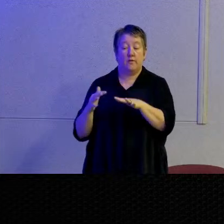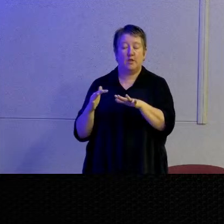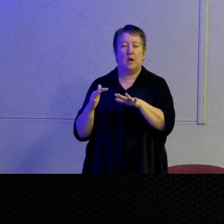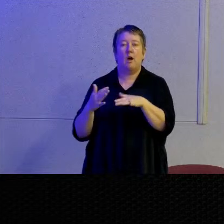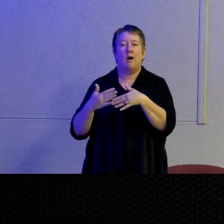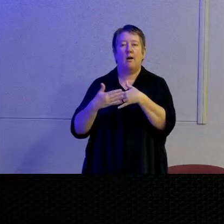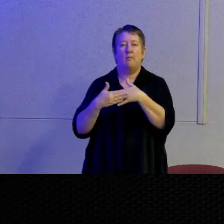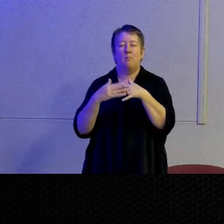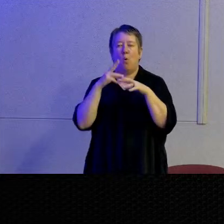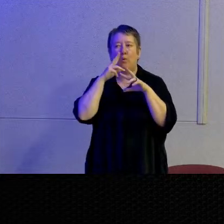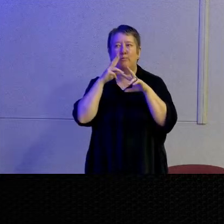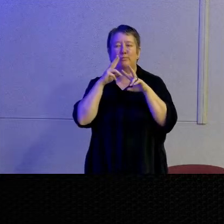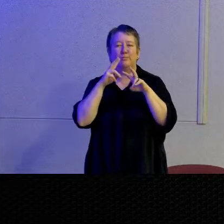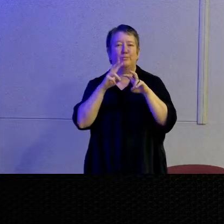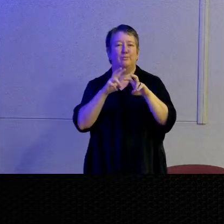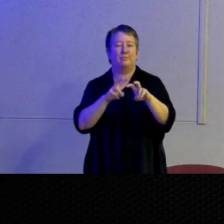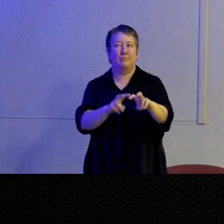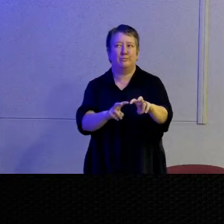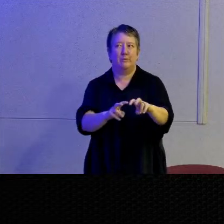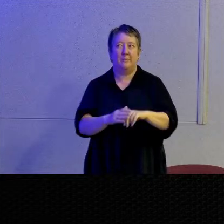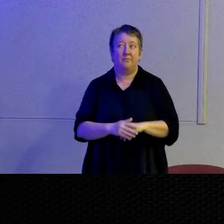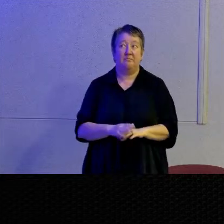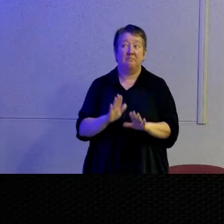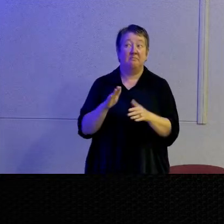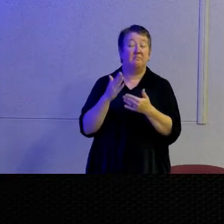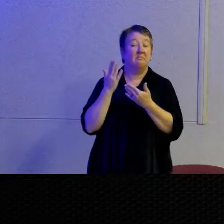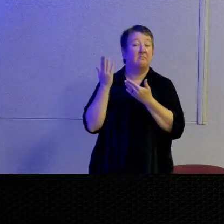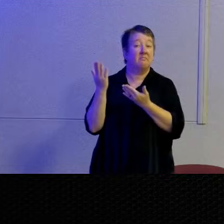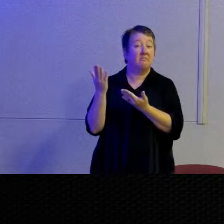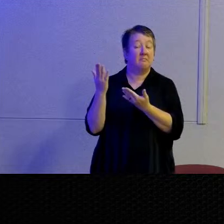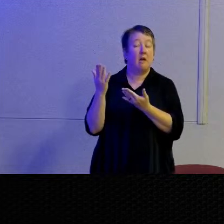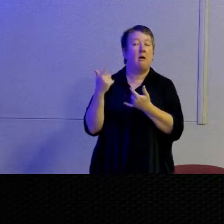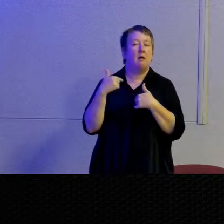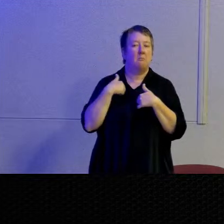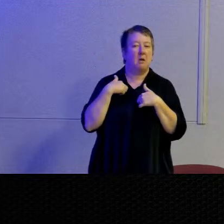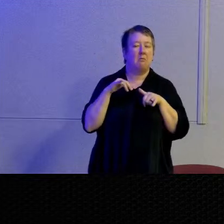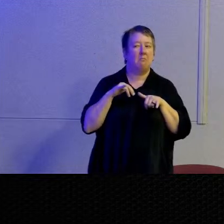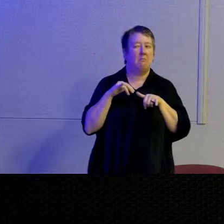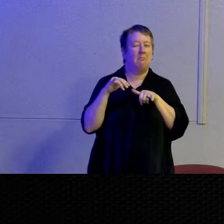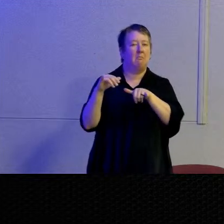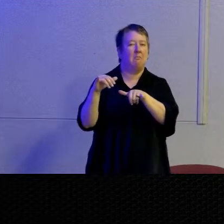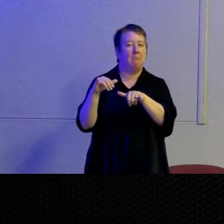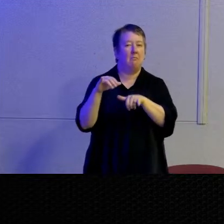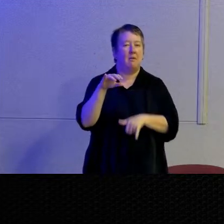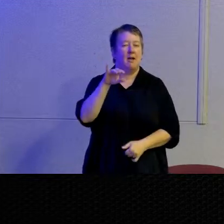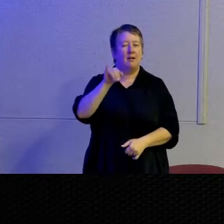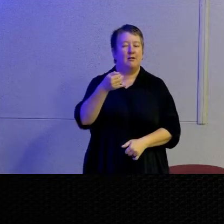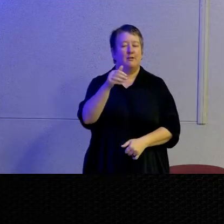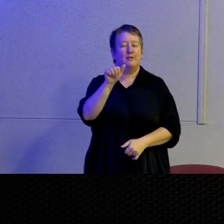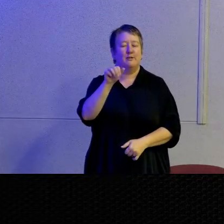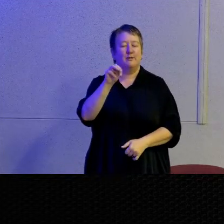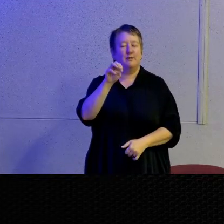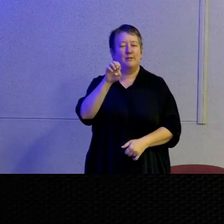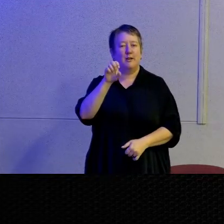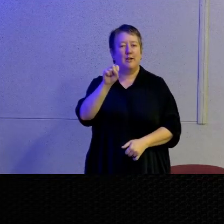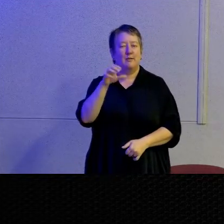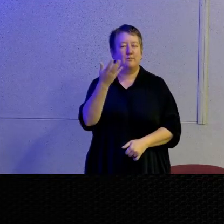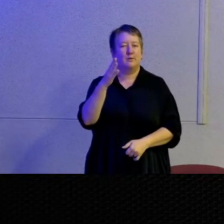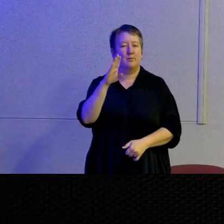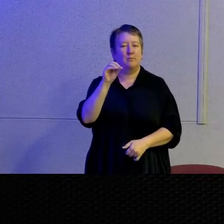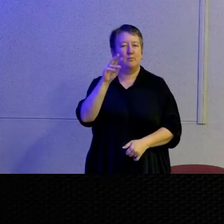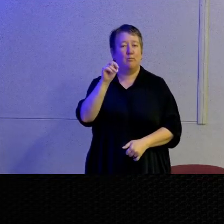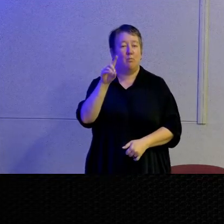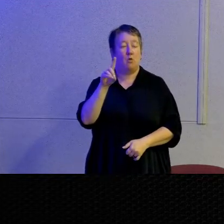And in this, I am aligned with James Bond. I don't know if you remember this